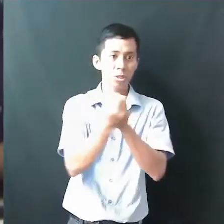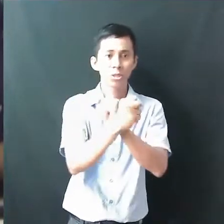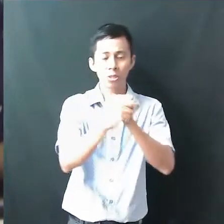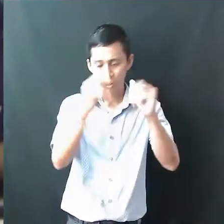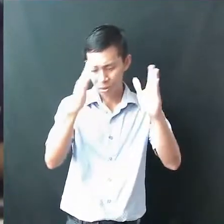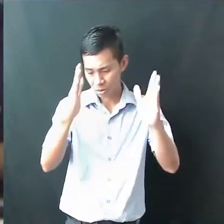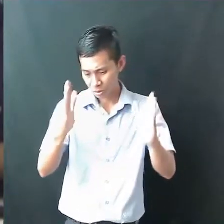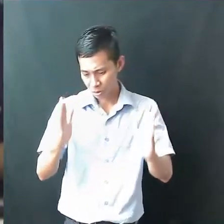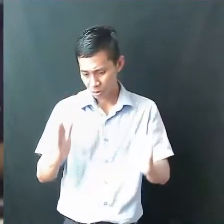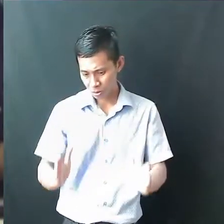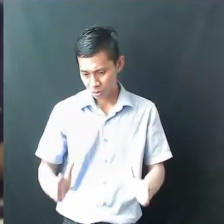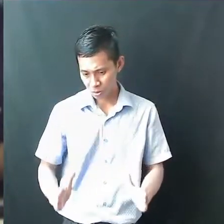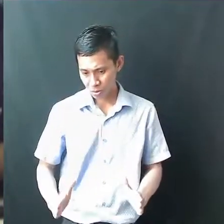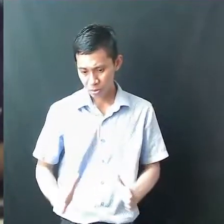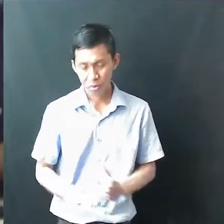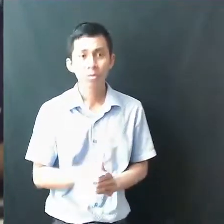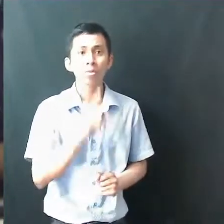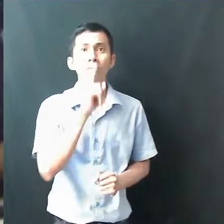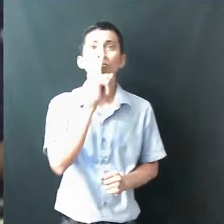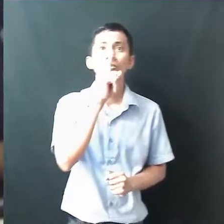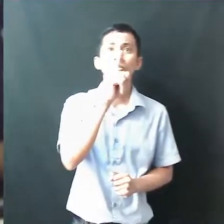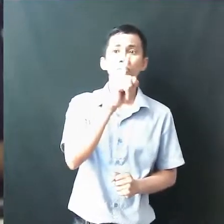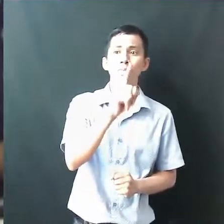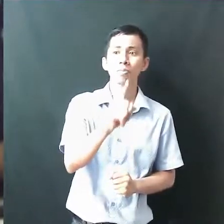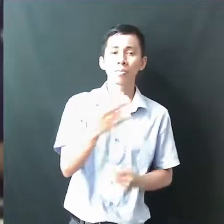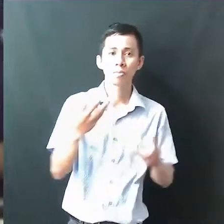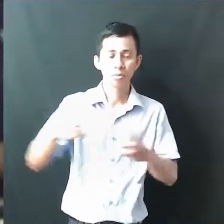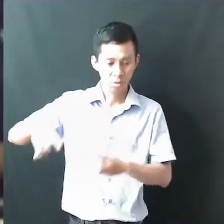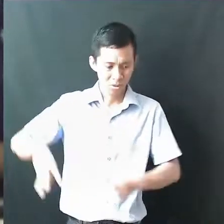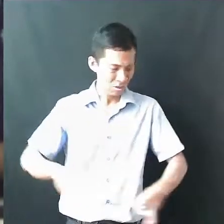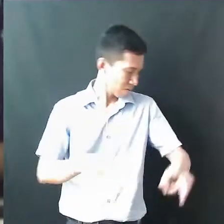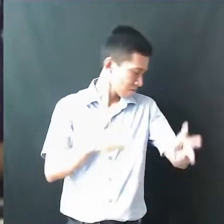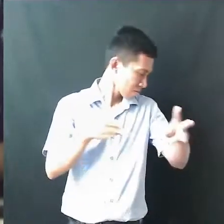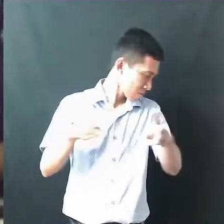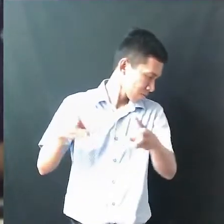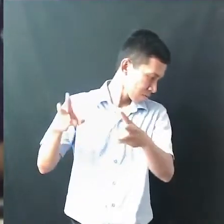the Messiah really come this way?